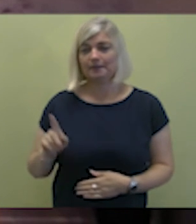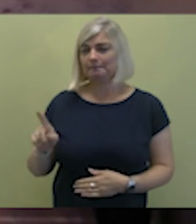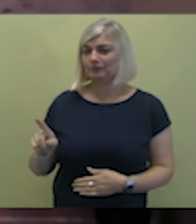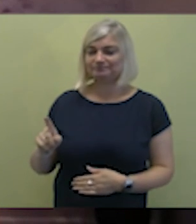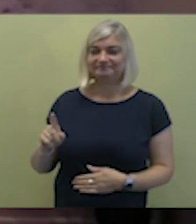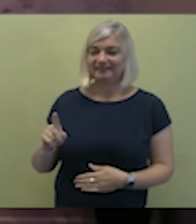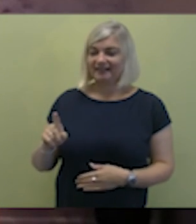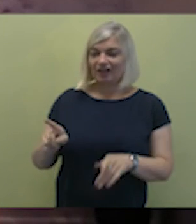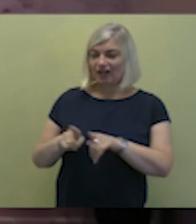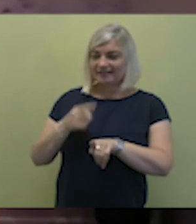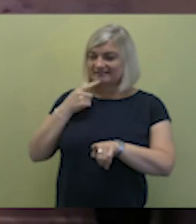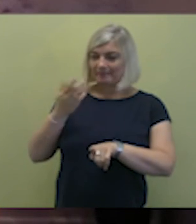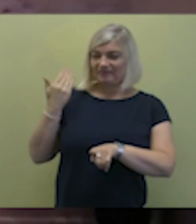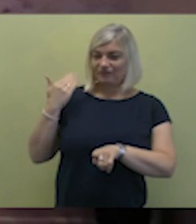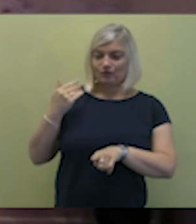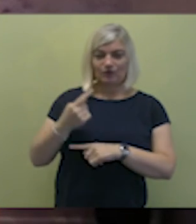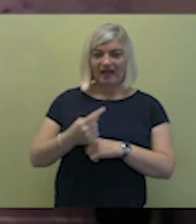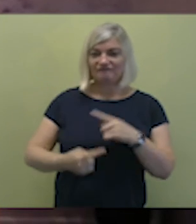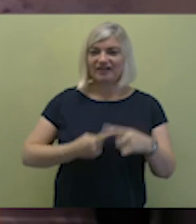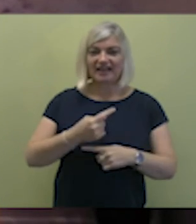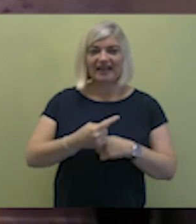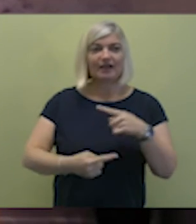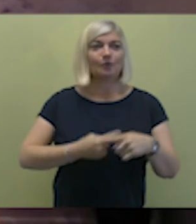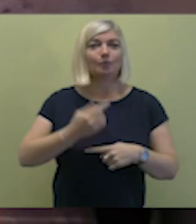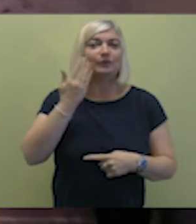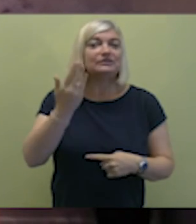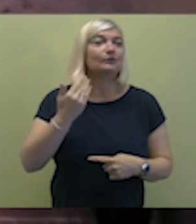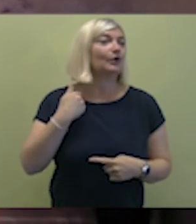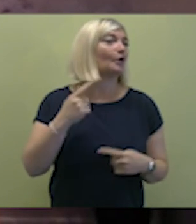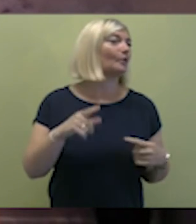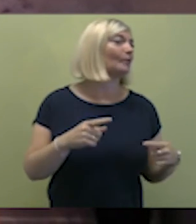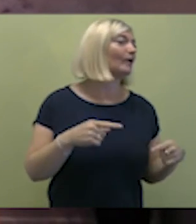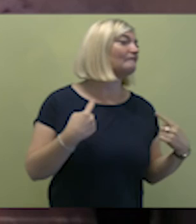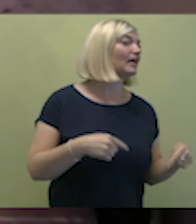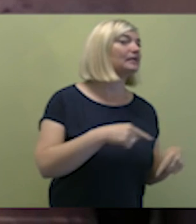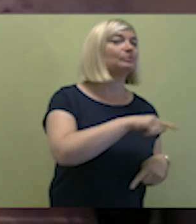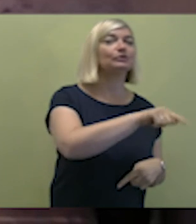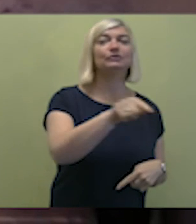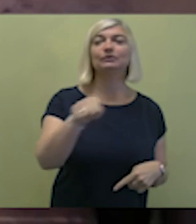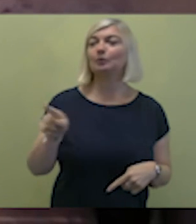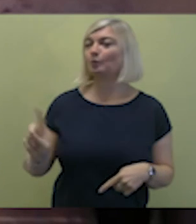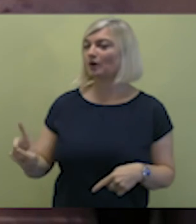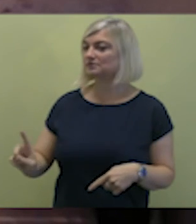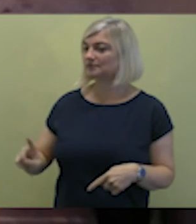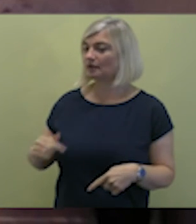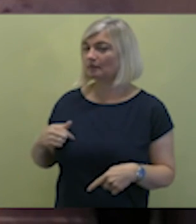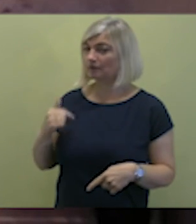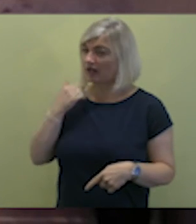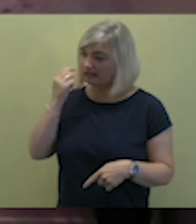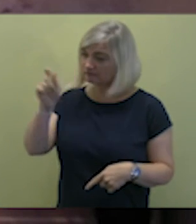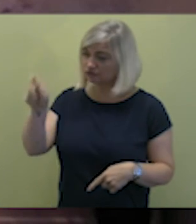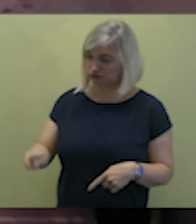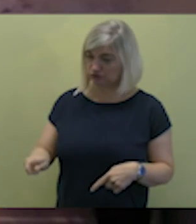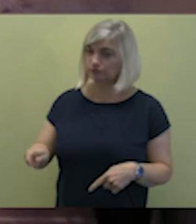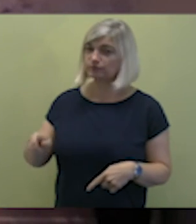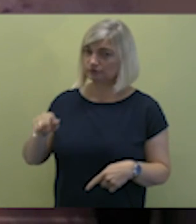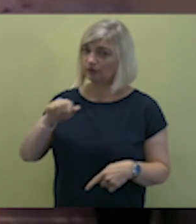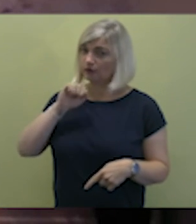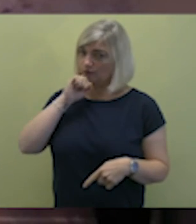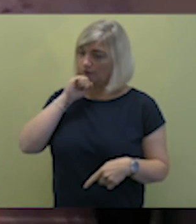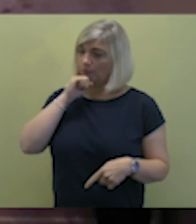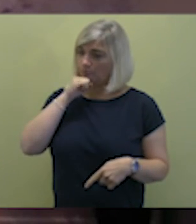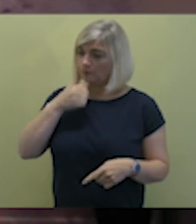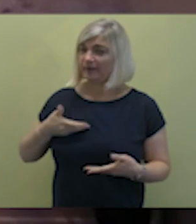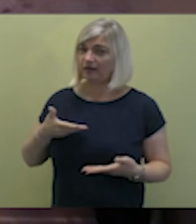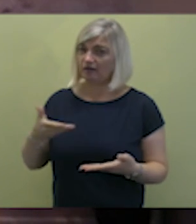what we said earlier, we don't know from one year to the next what is available and what's out there. but every single student will be offered the opportunity to